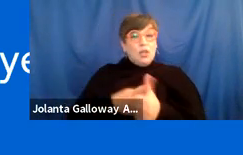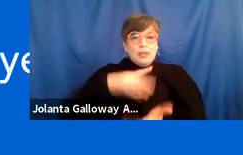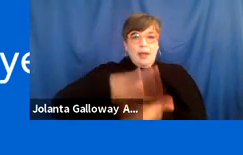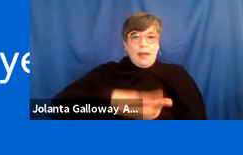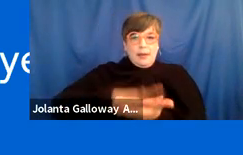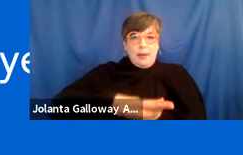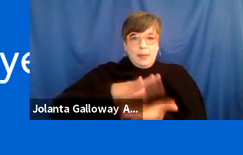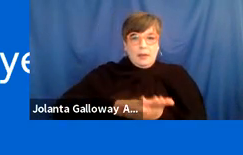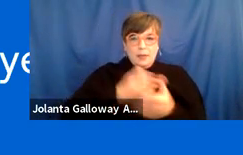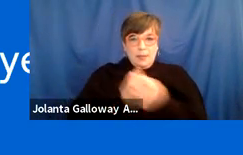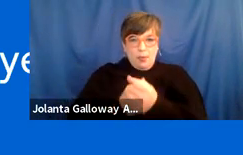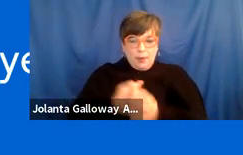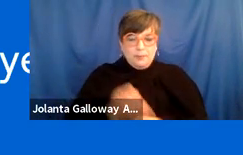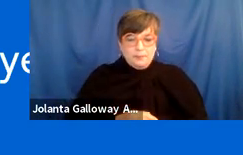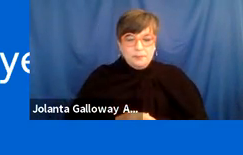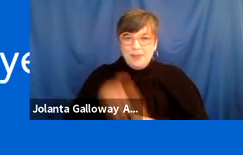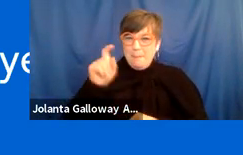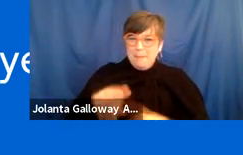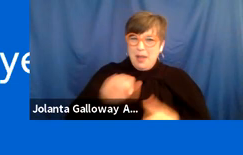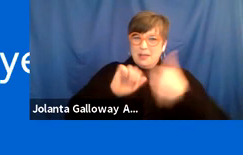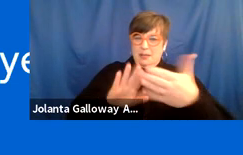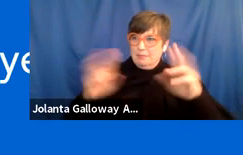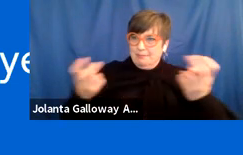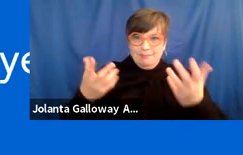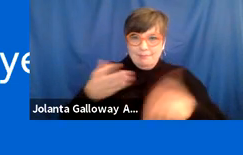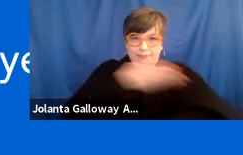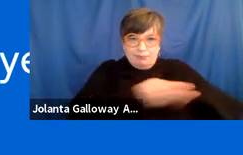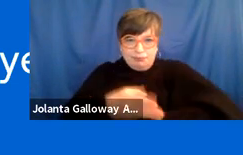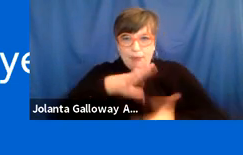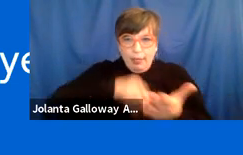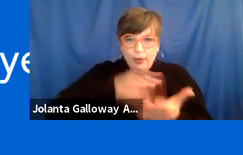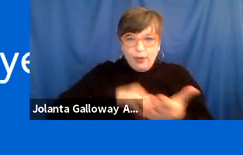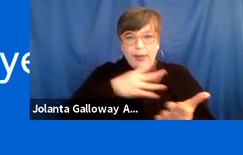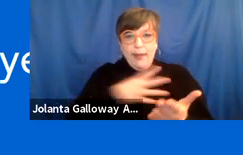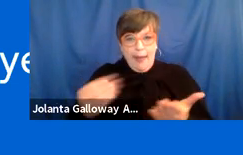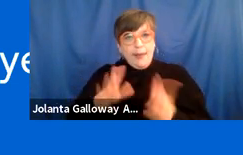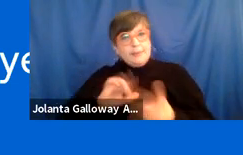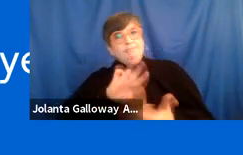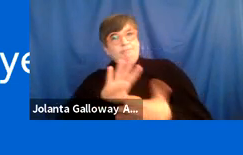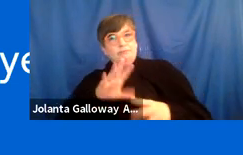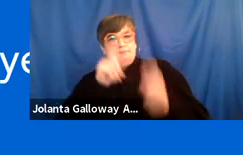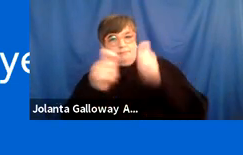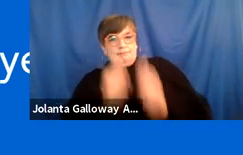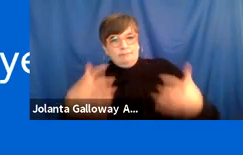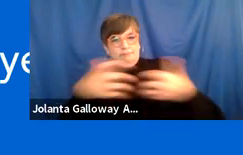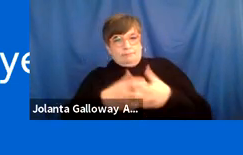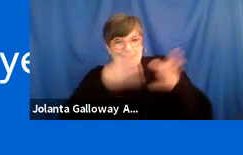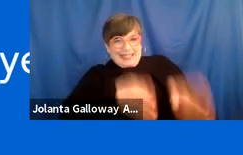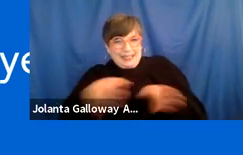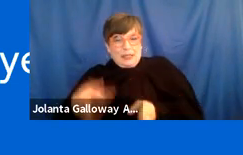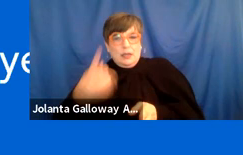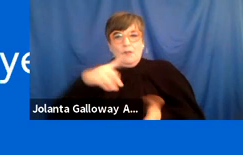must address the unfinished learning and provide individualized academic support for English learners and students with